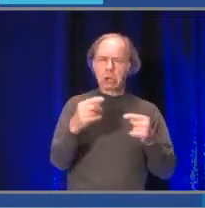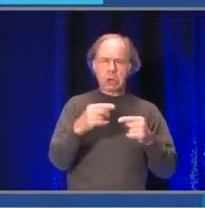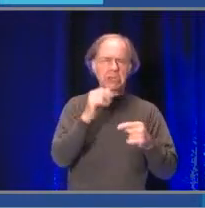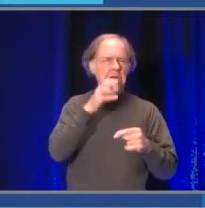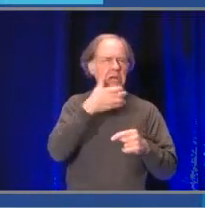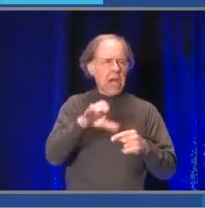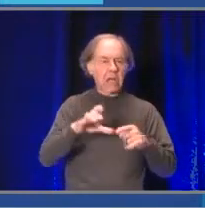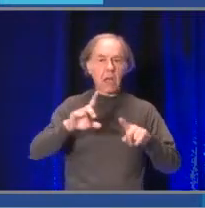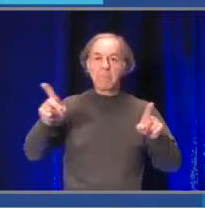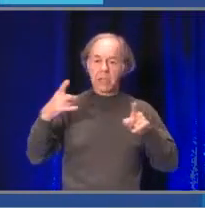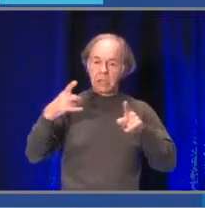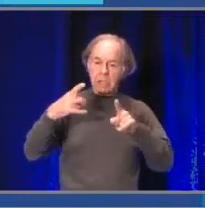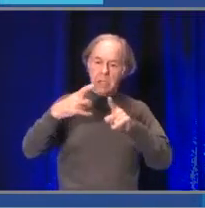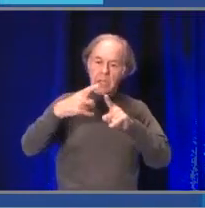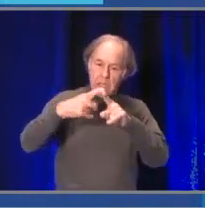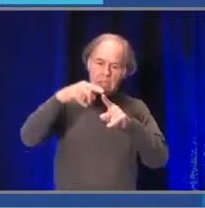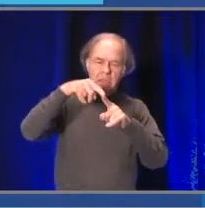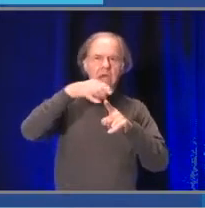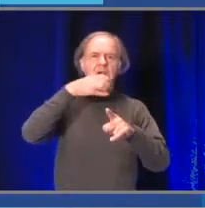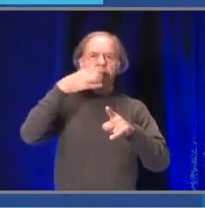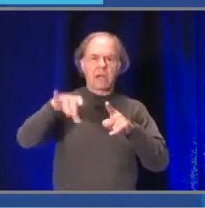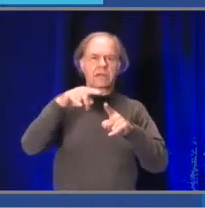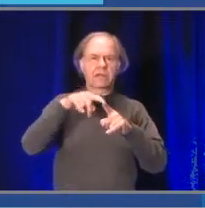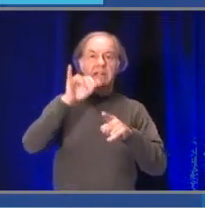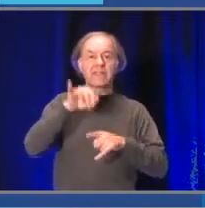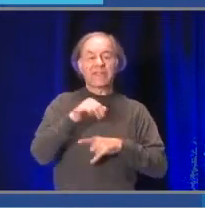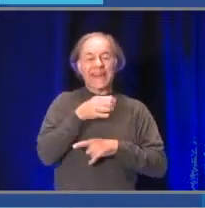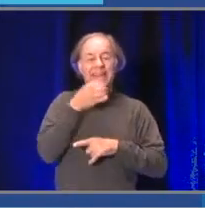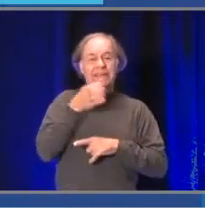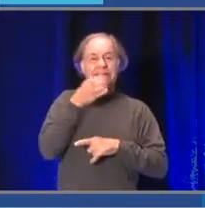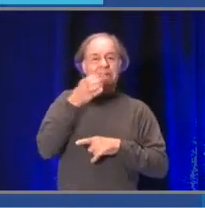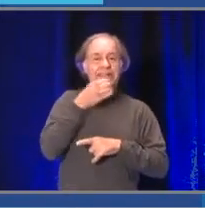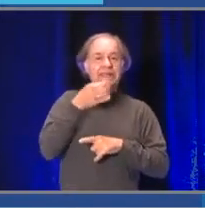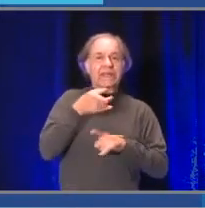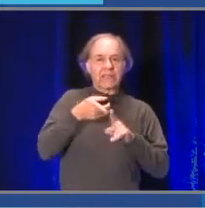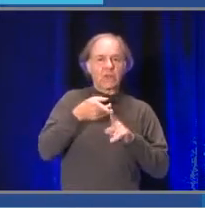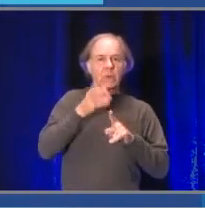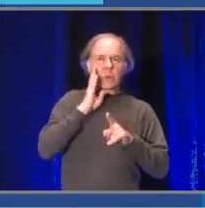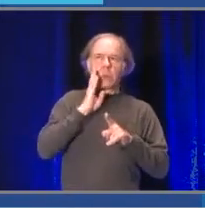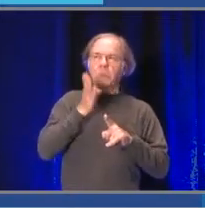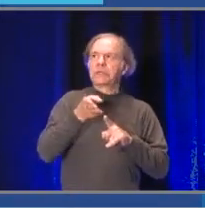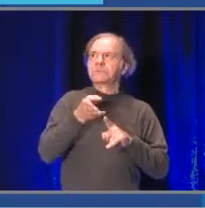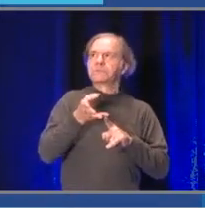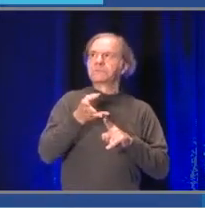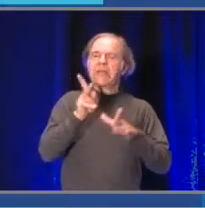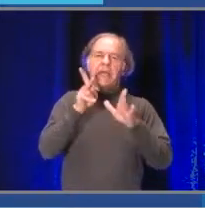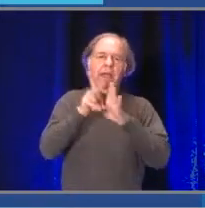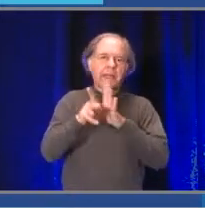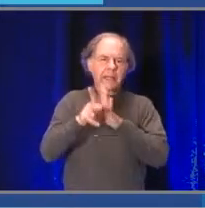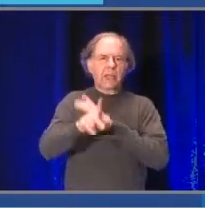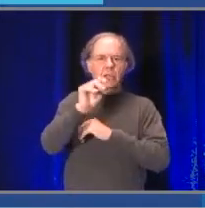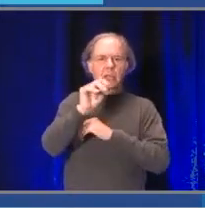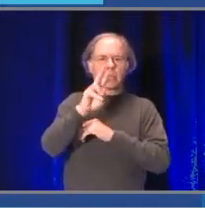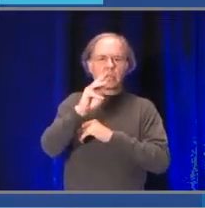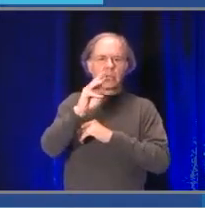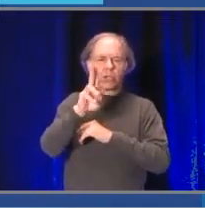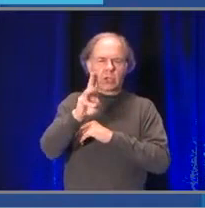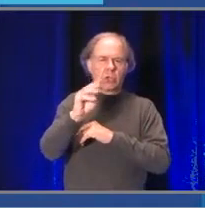they generate heat. That heat is then allowed to kill tumor